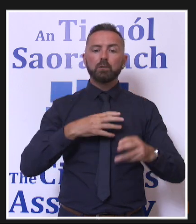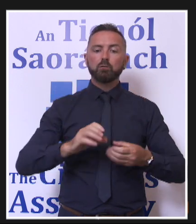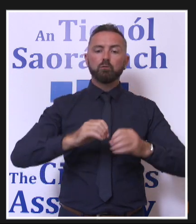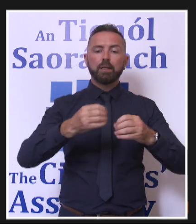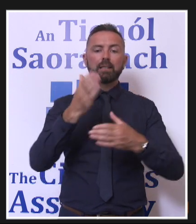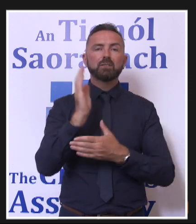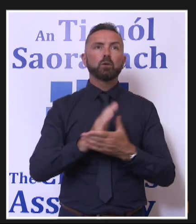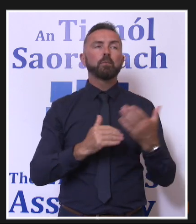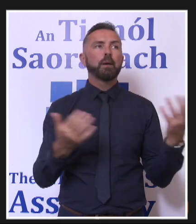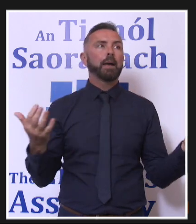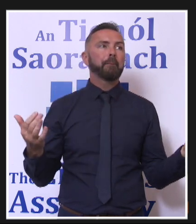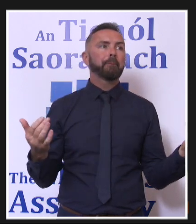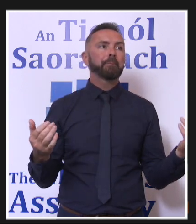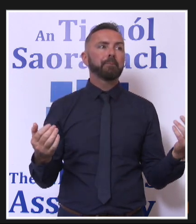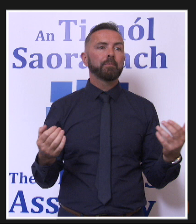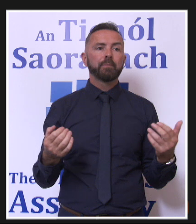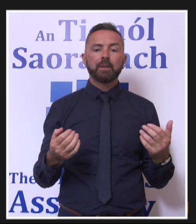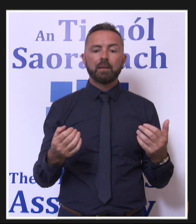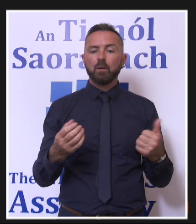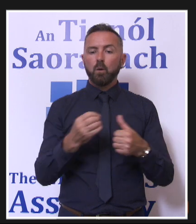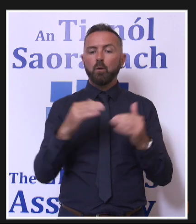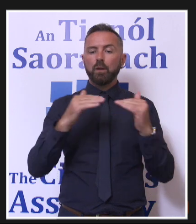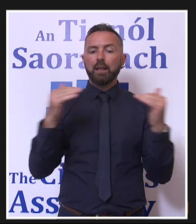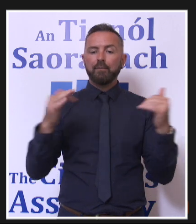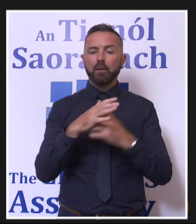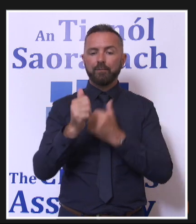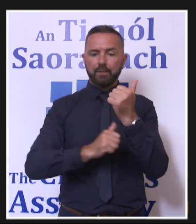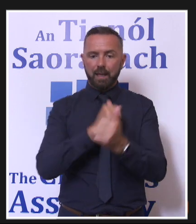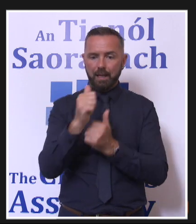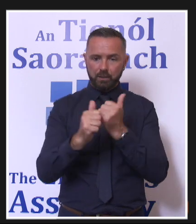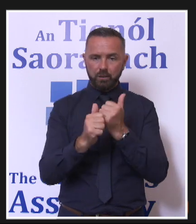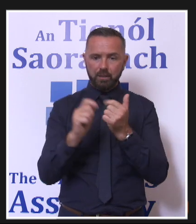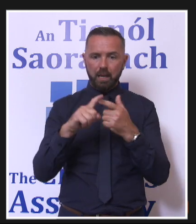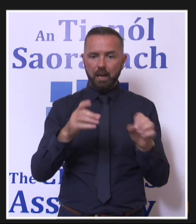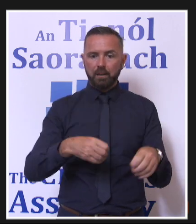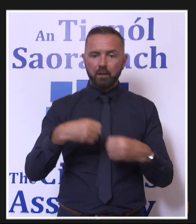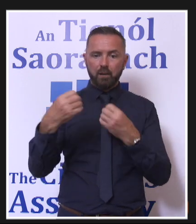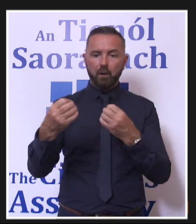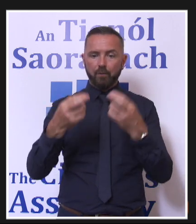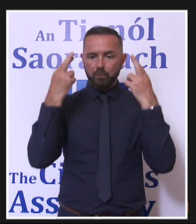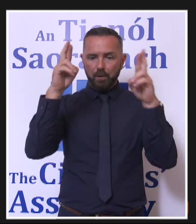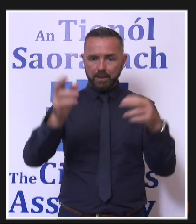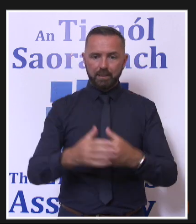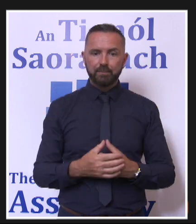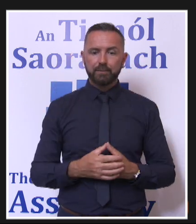some intermediary levels of action and of representatives.